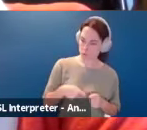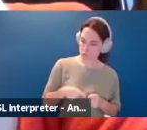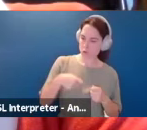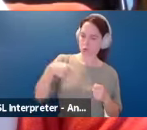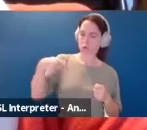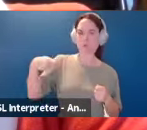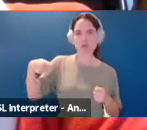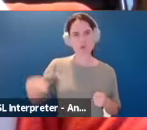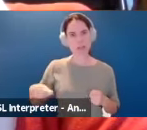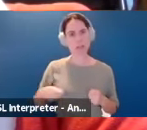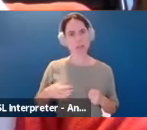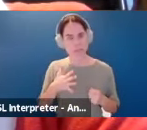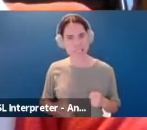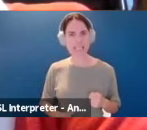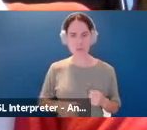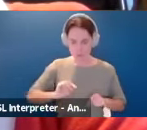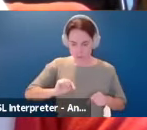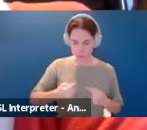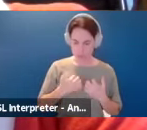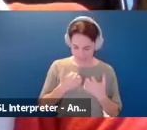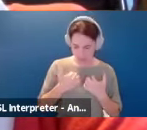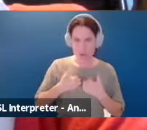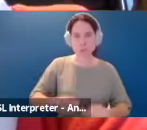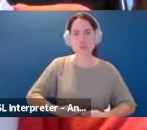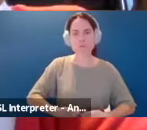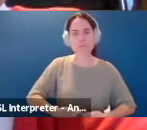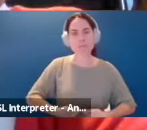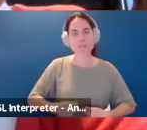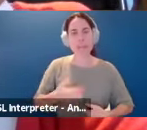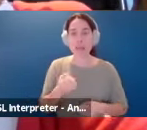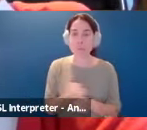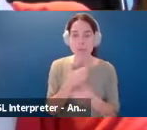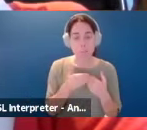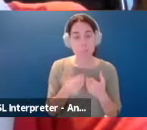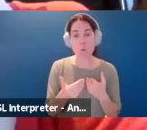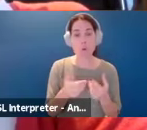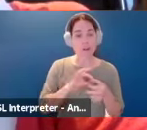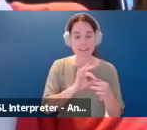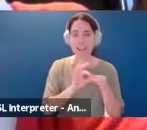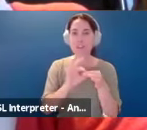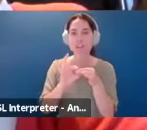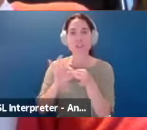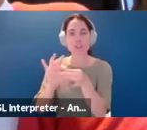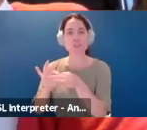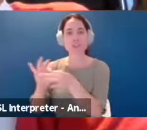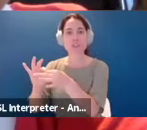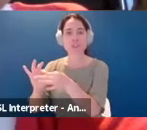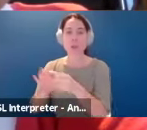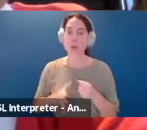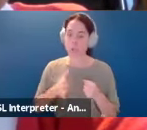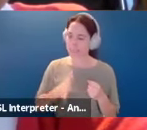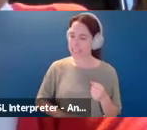with everybody regardless anybody and everybody and we need to be responsive we need to be freed up